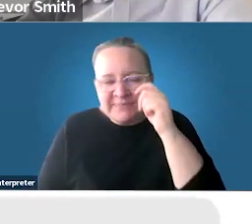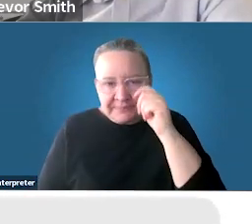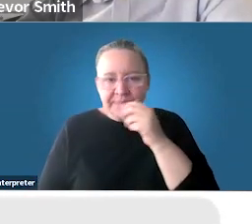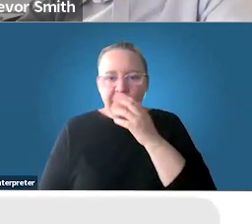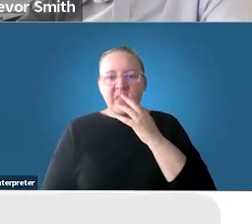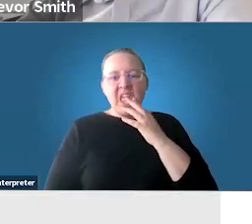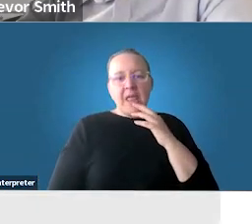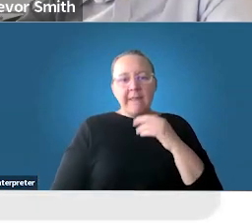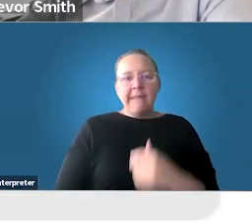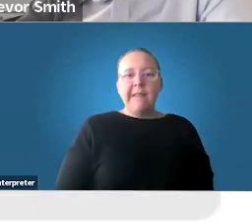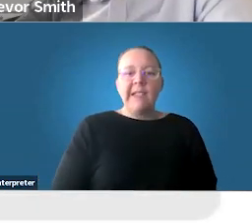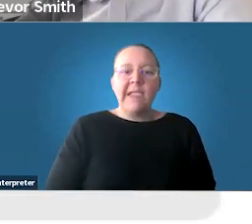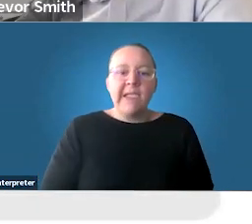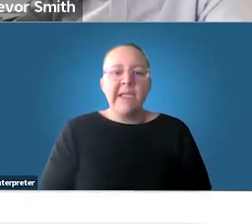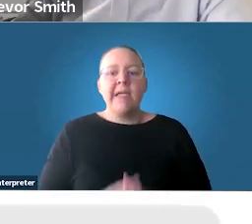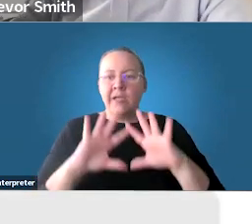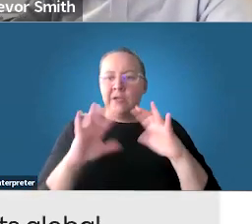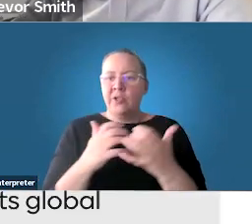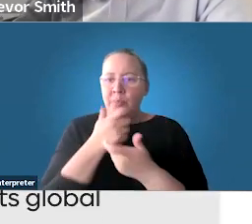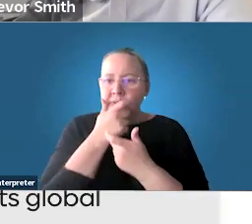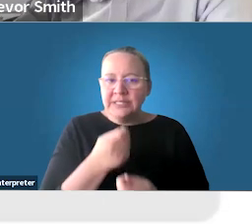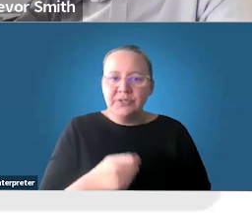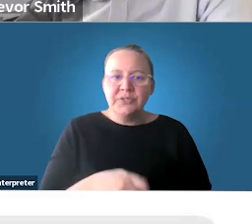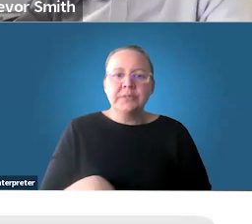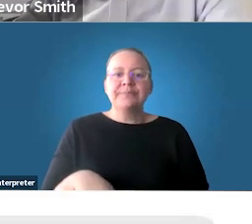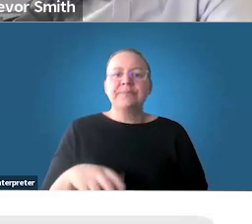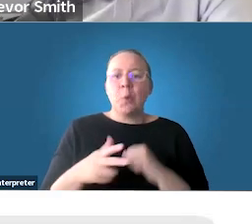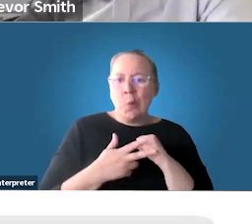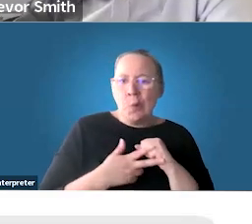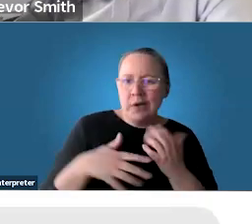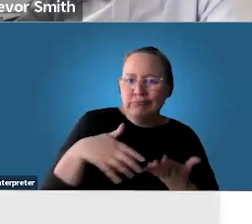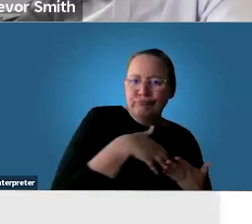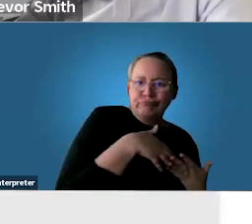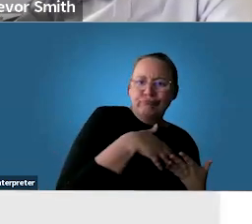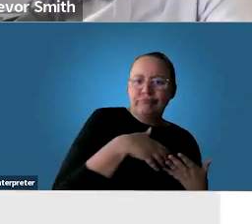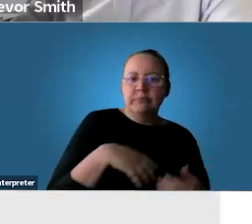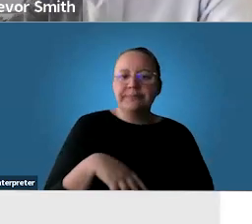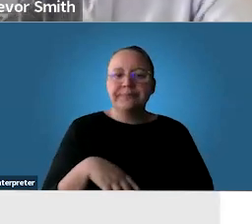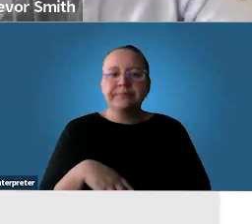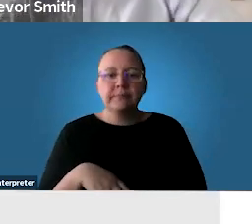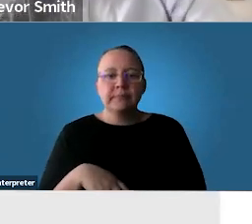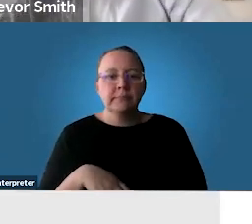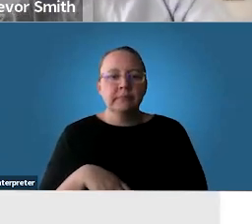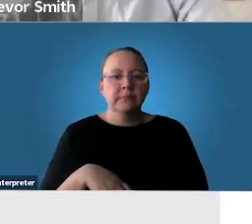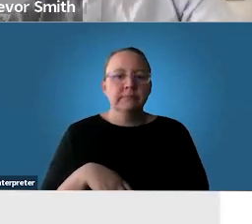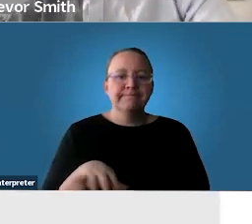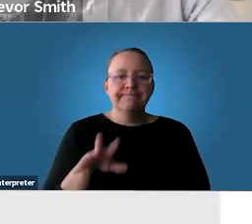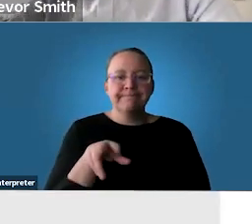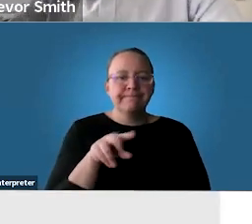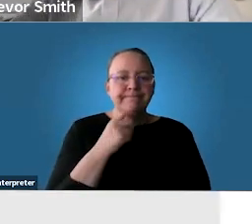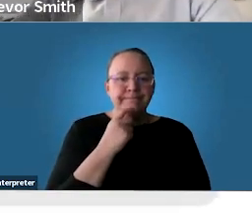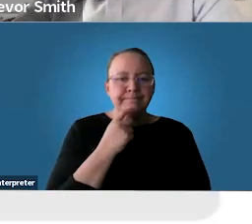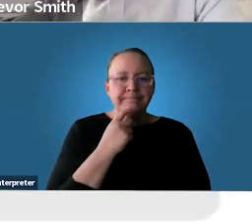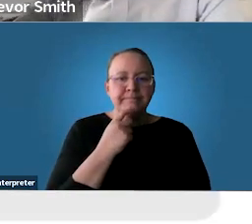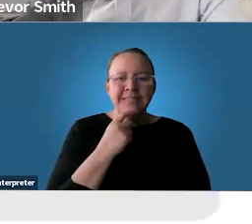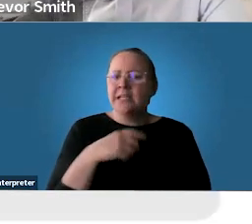interest versus global interests, excess consumerism, hoarding, individualism is not my problem.